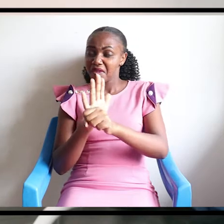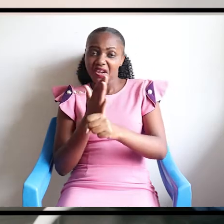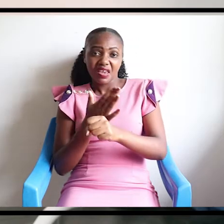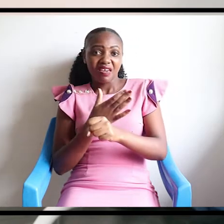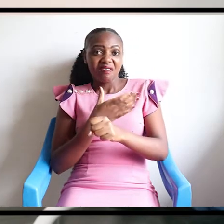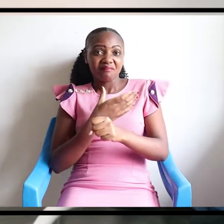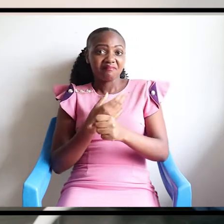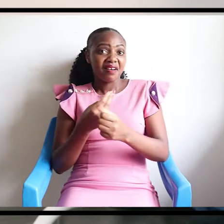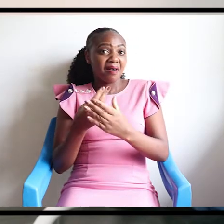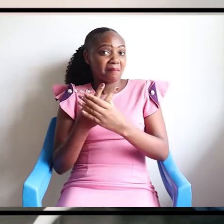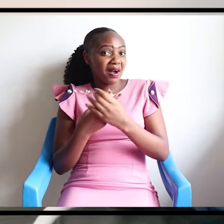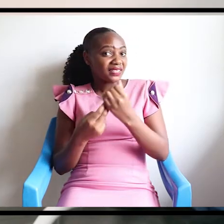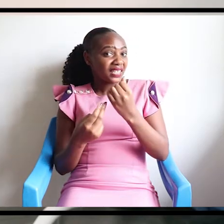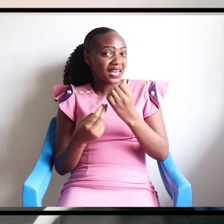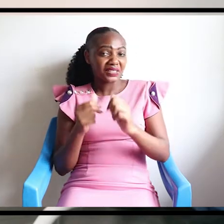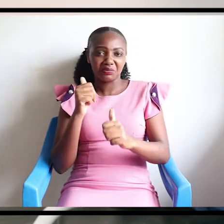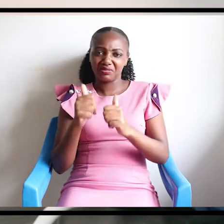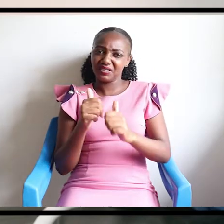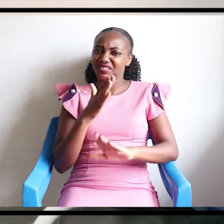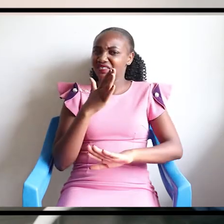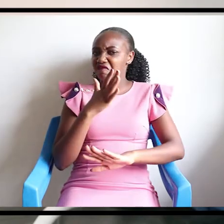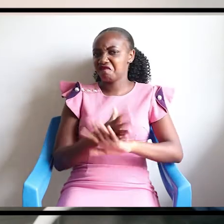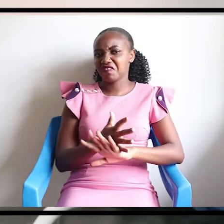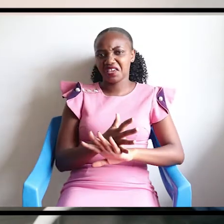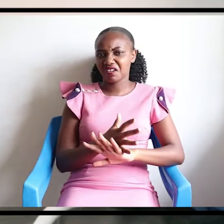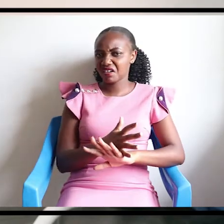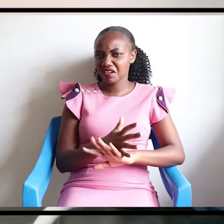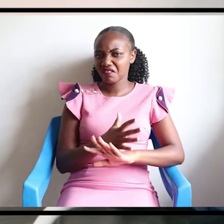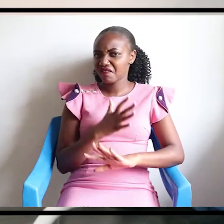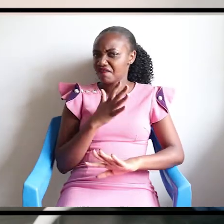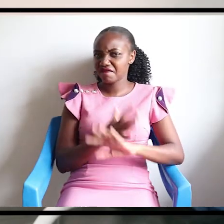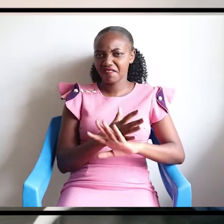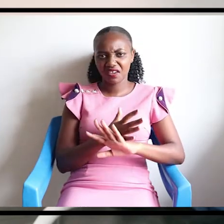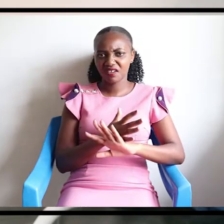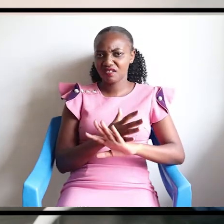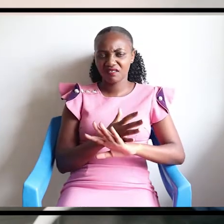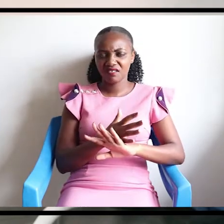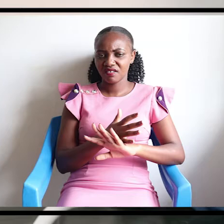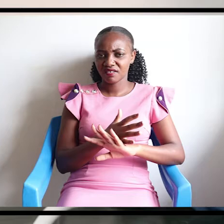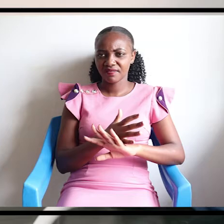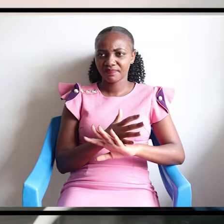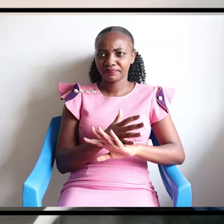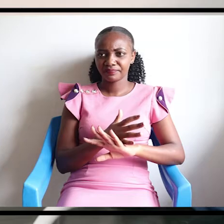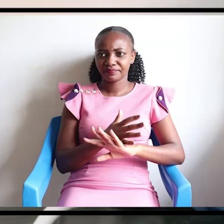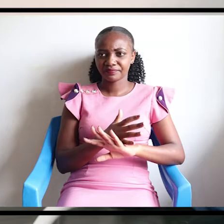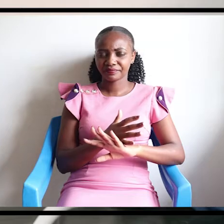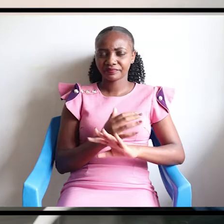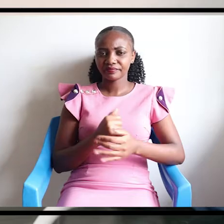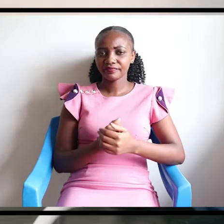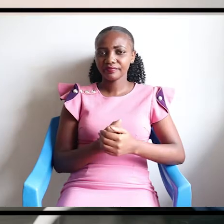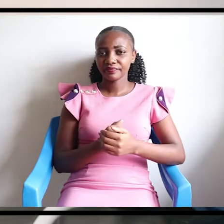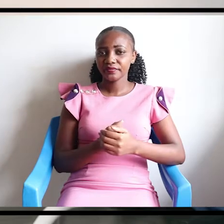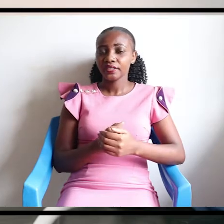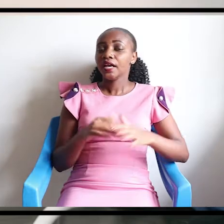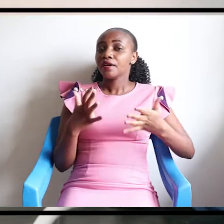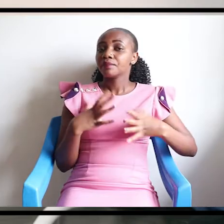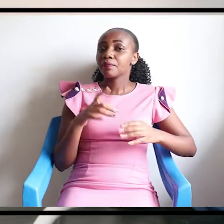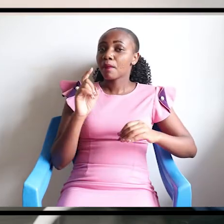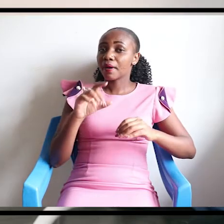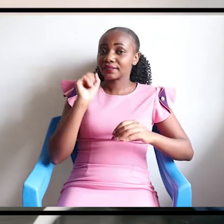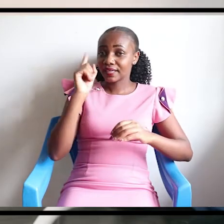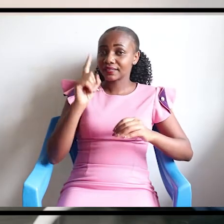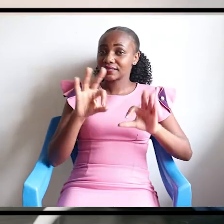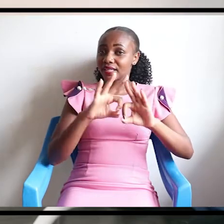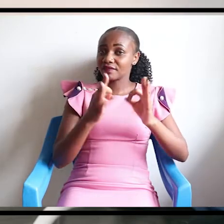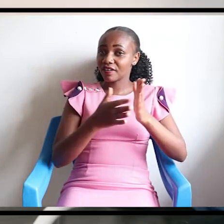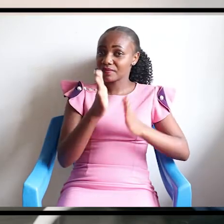is not true. So that's a met need that we should very much bring our men on board, so that they are able to understand that family planning is an advantage